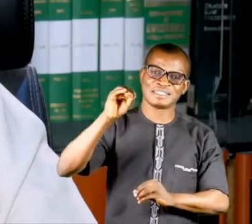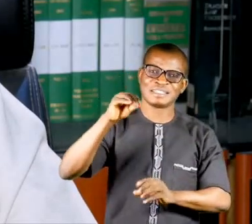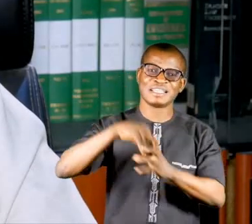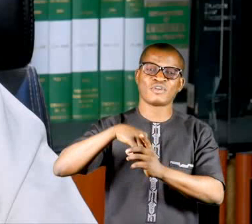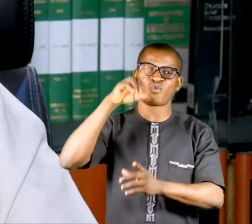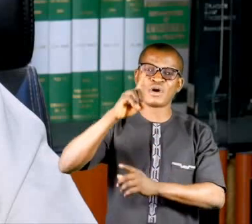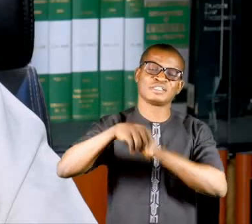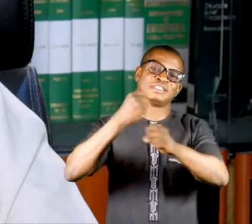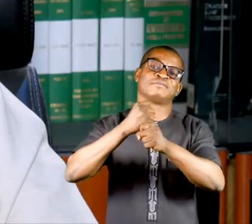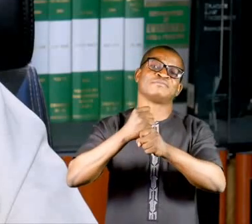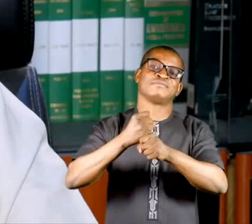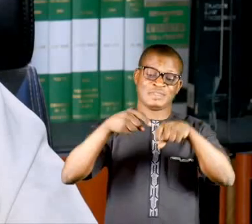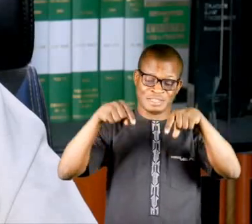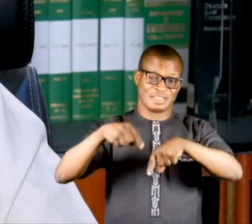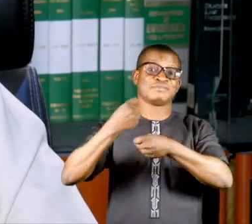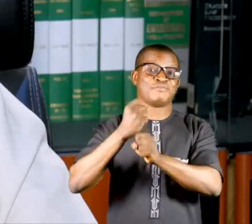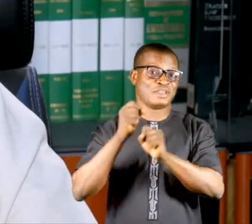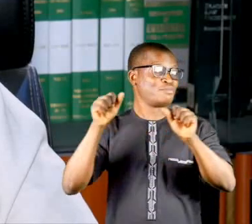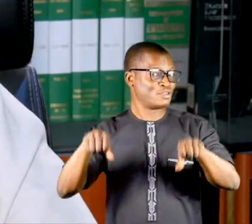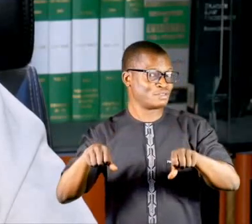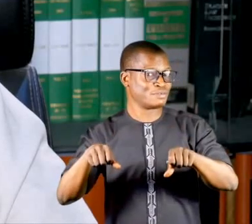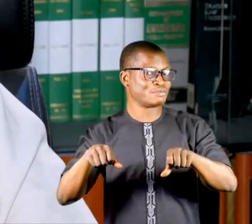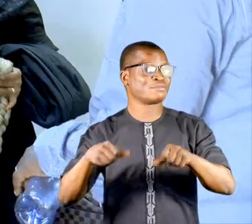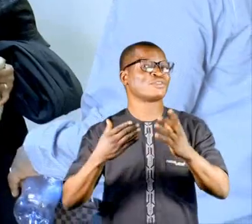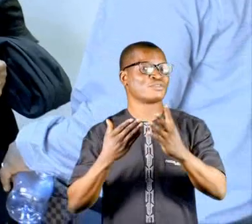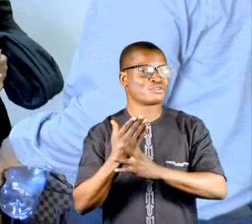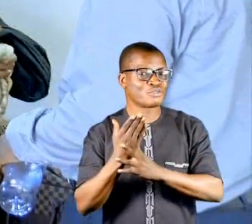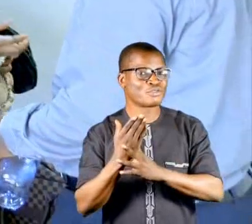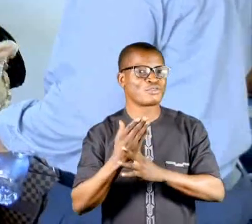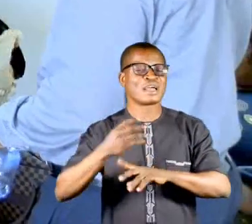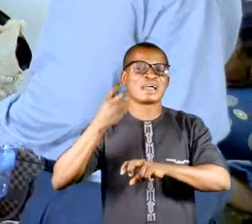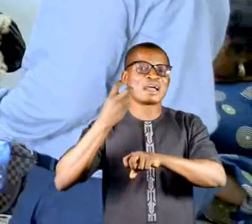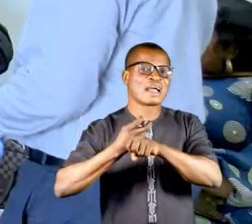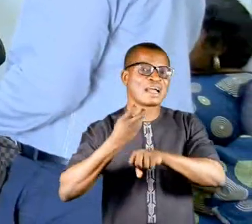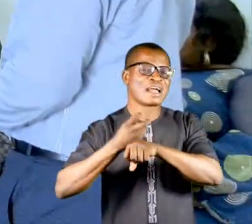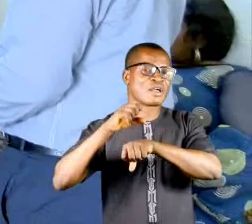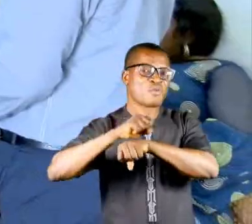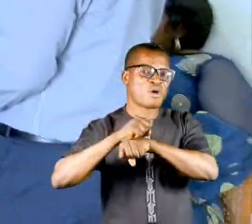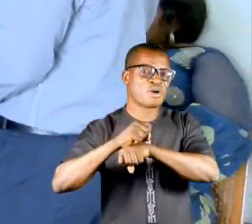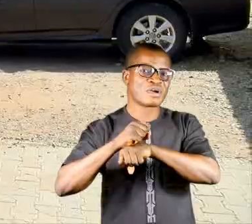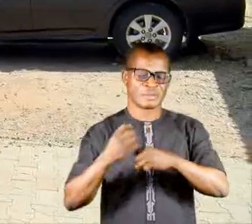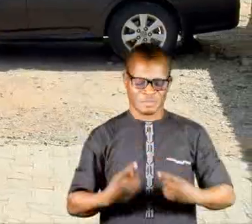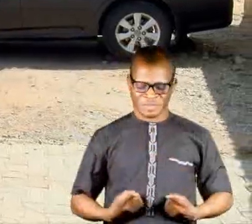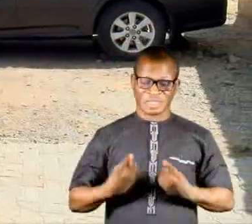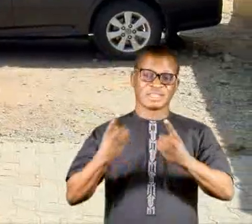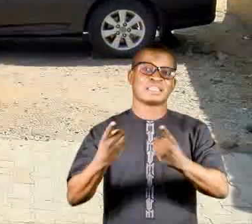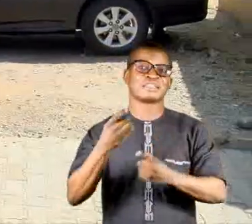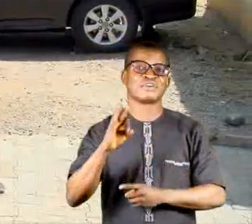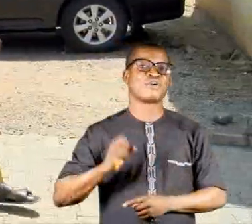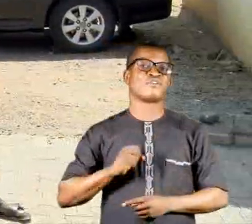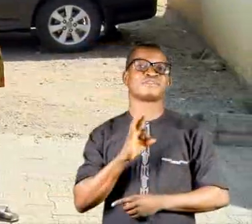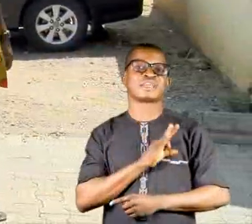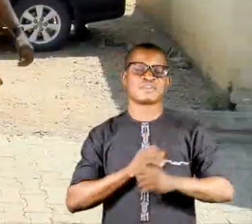convictions in a year. And this was made possible through the hard work and dedication of